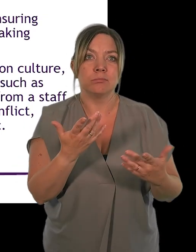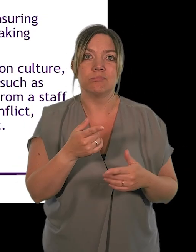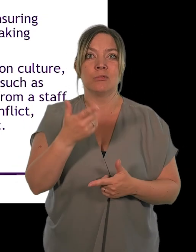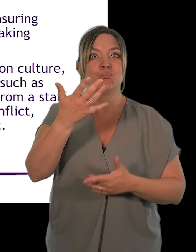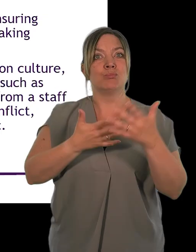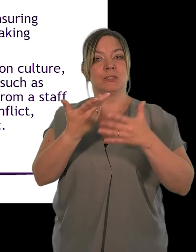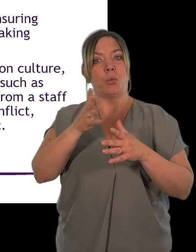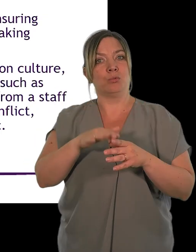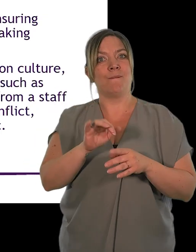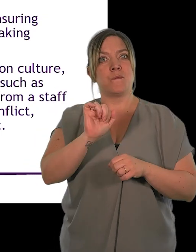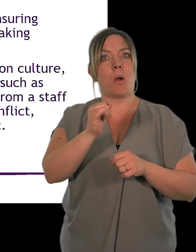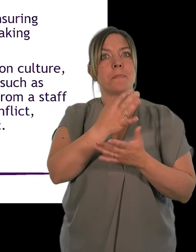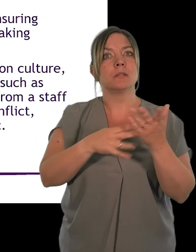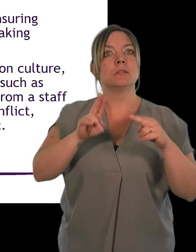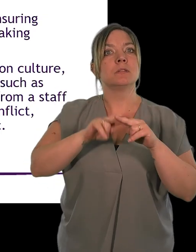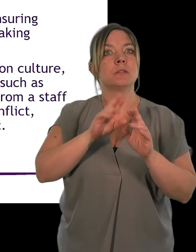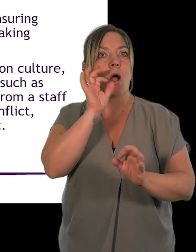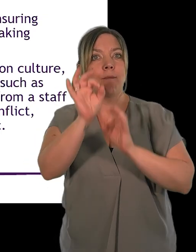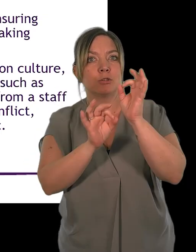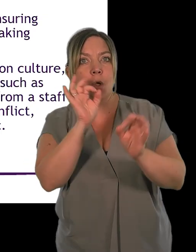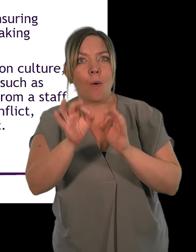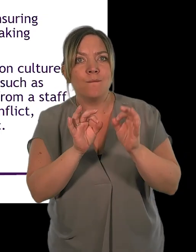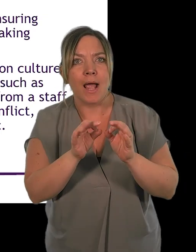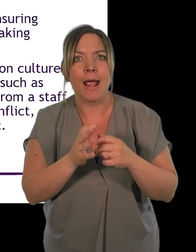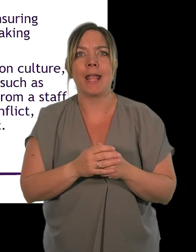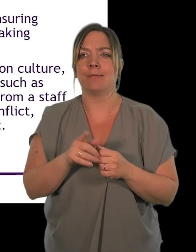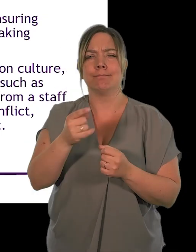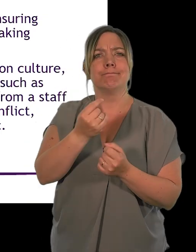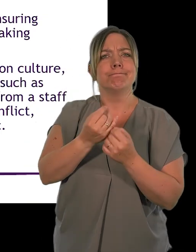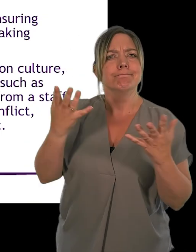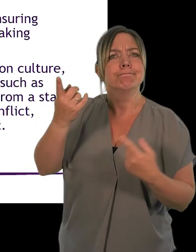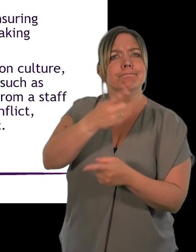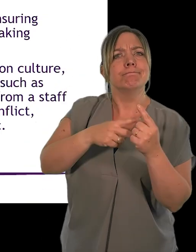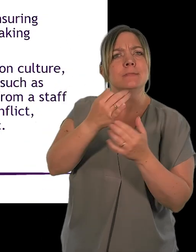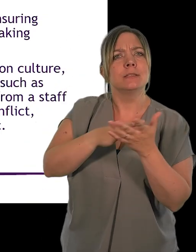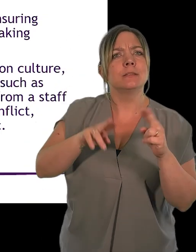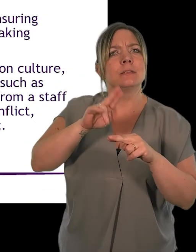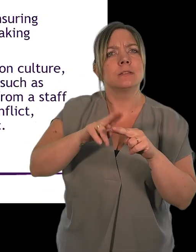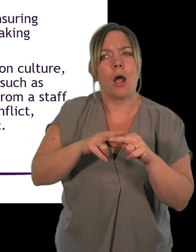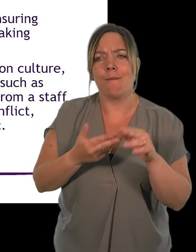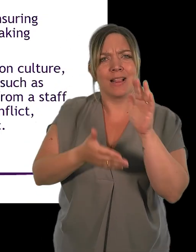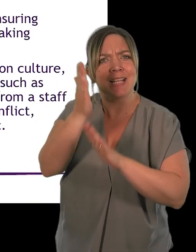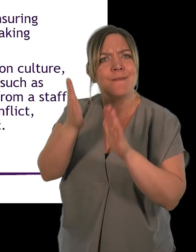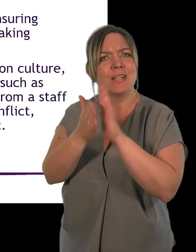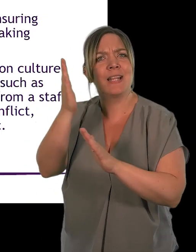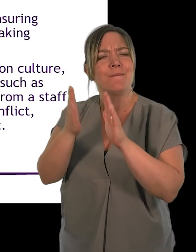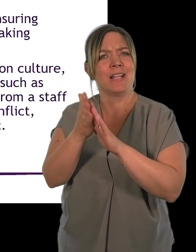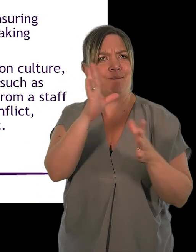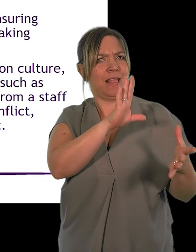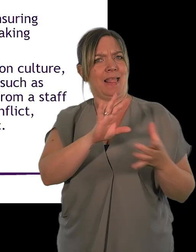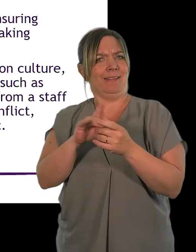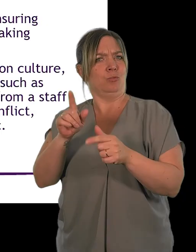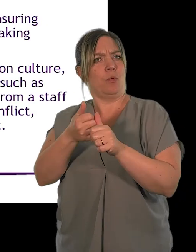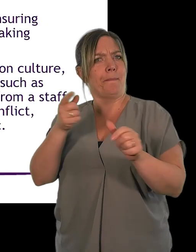data when dealing with conflict, the accuracy of data when dealing with